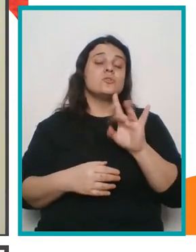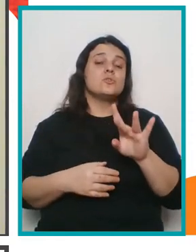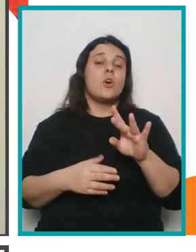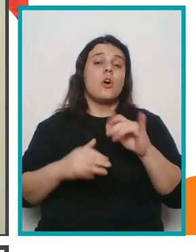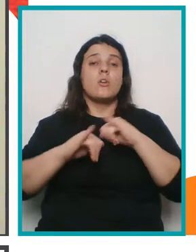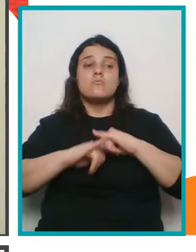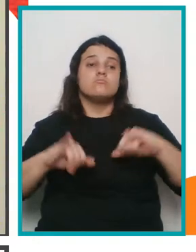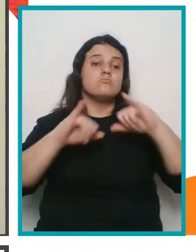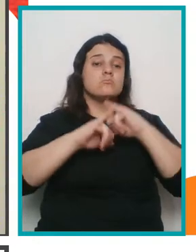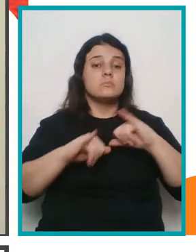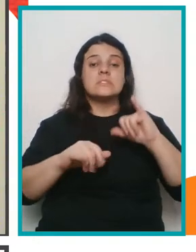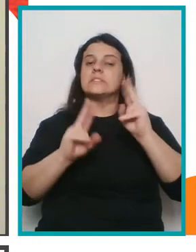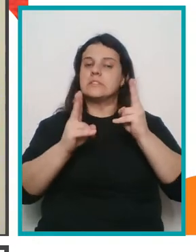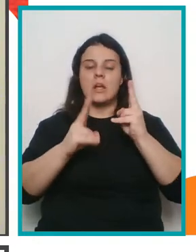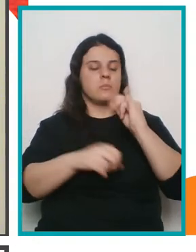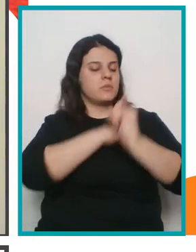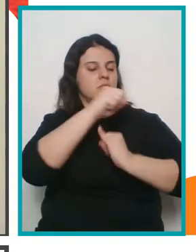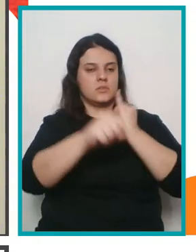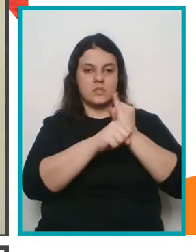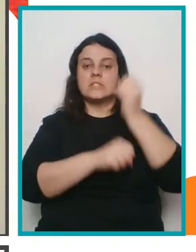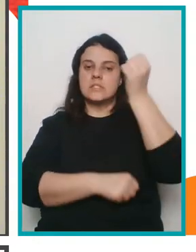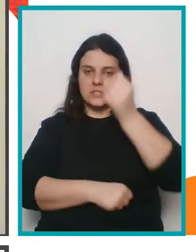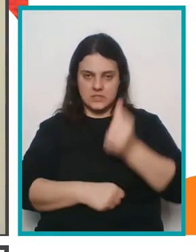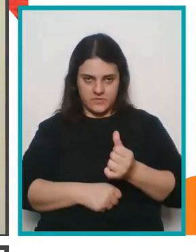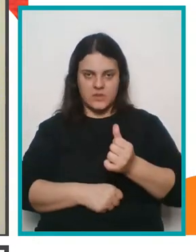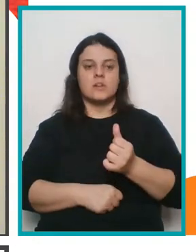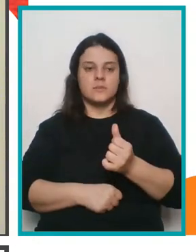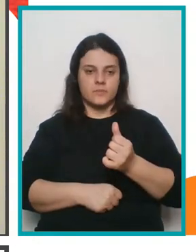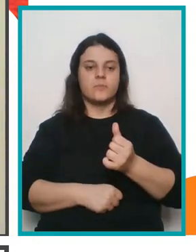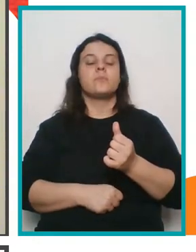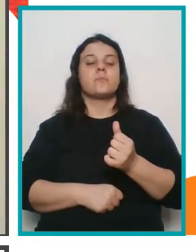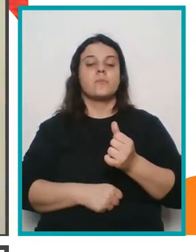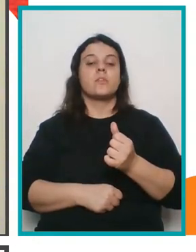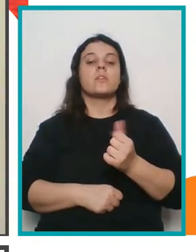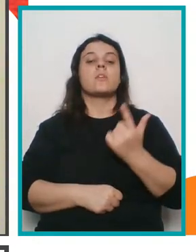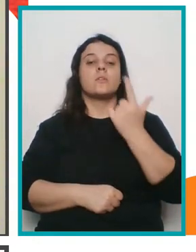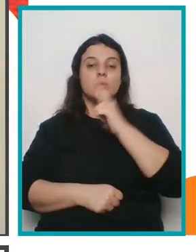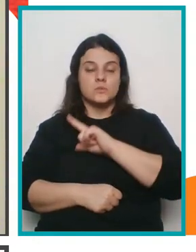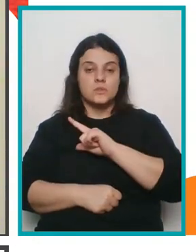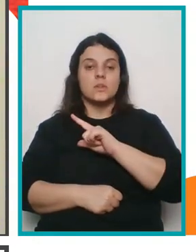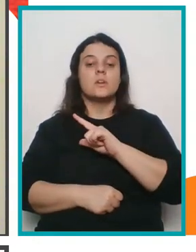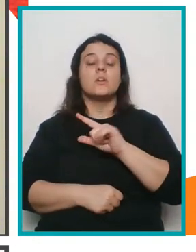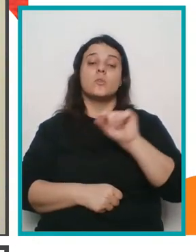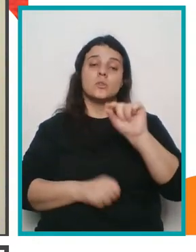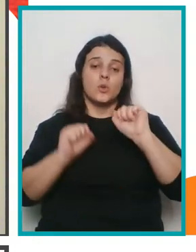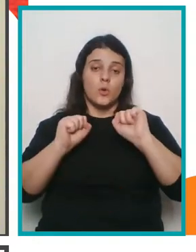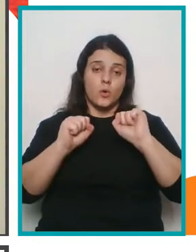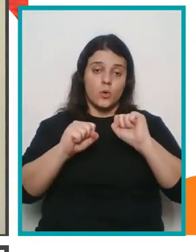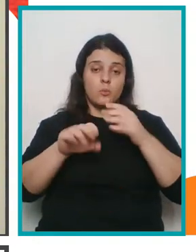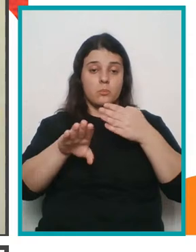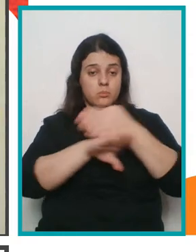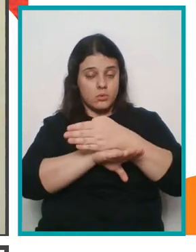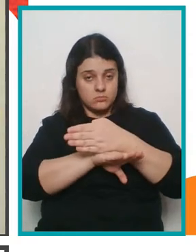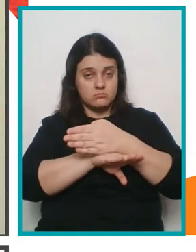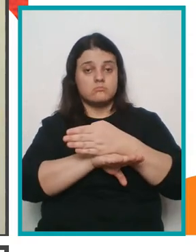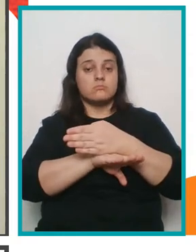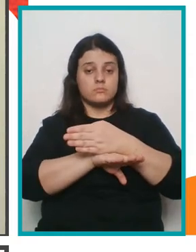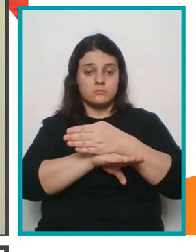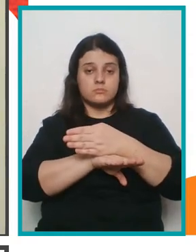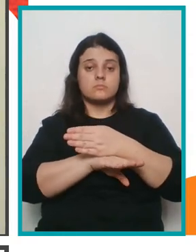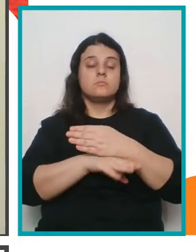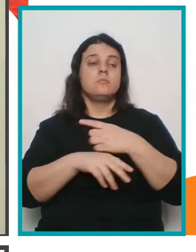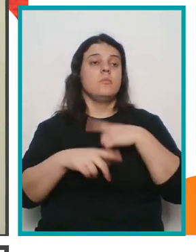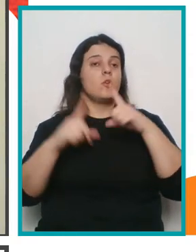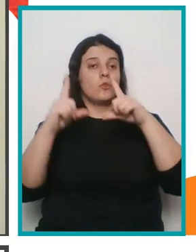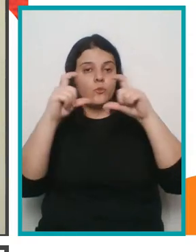with it, because the priority was staying safe, following the guidelines,